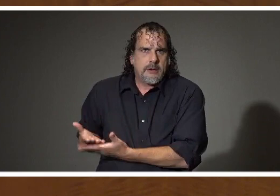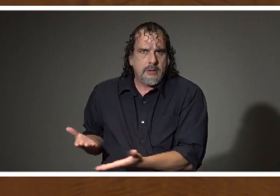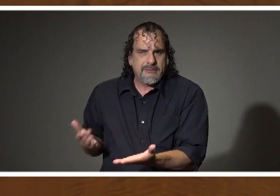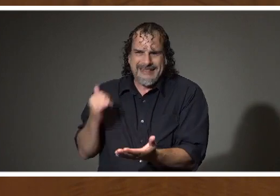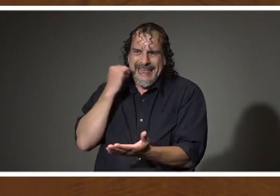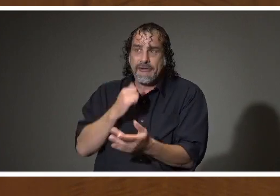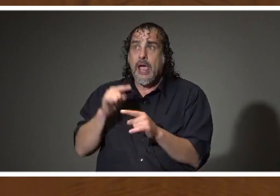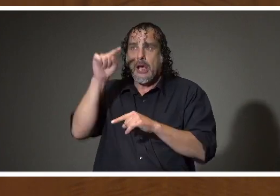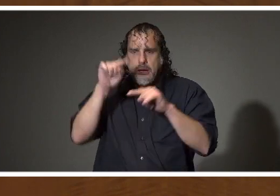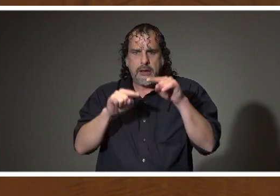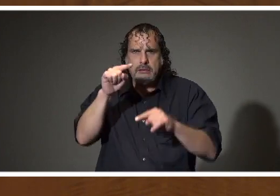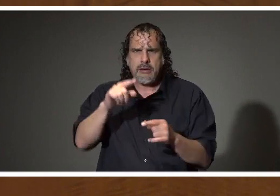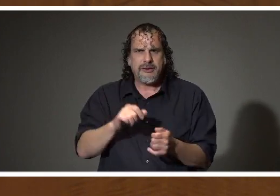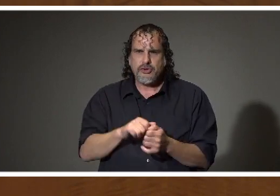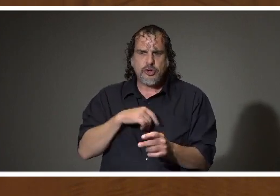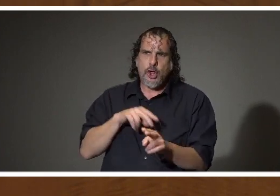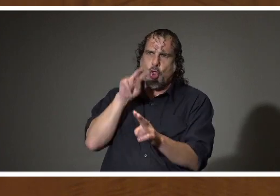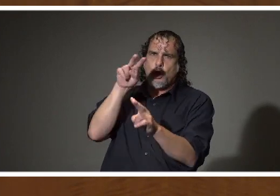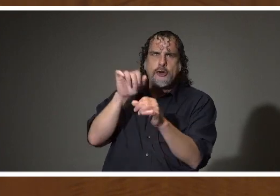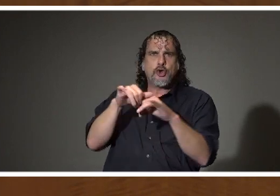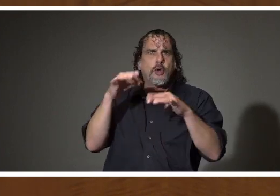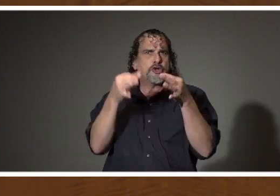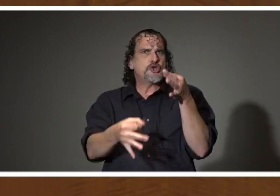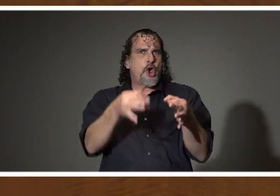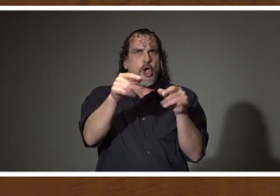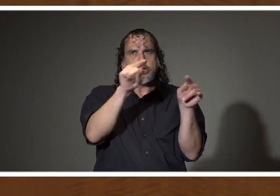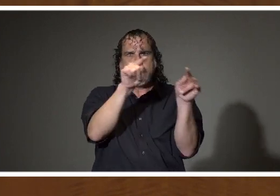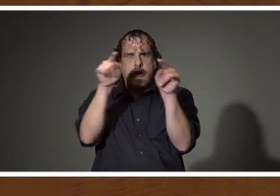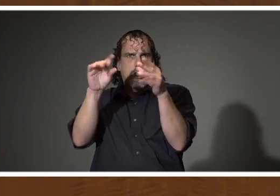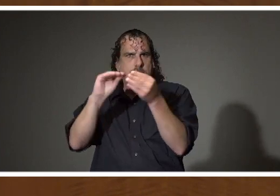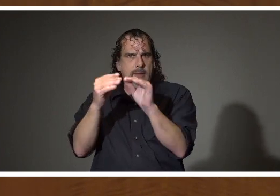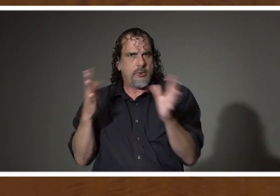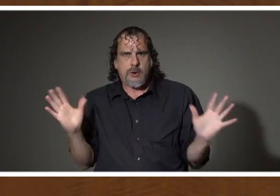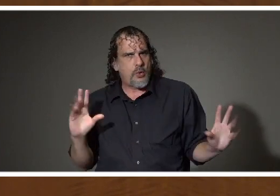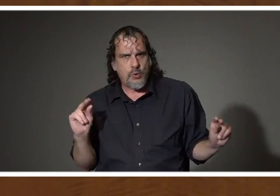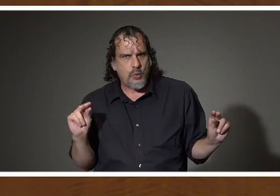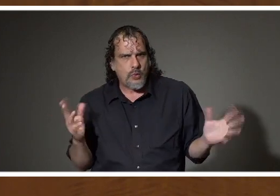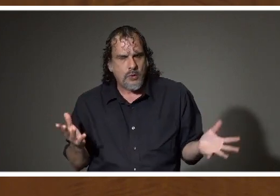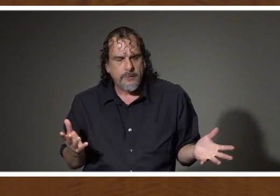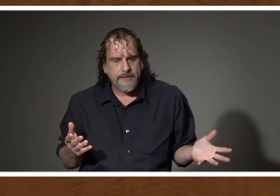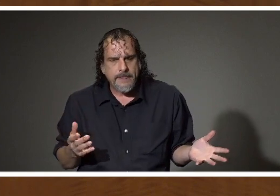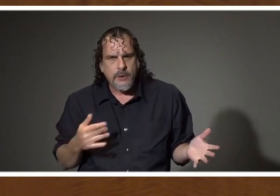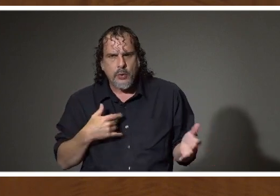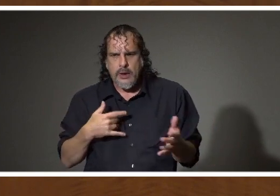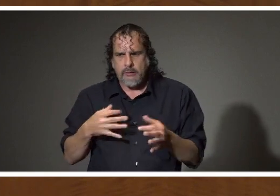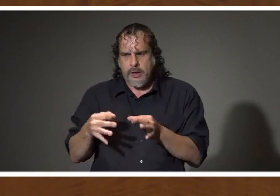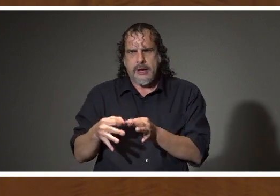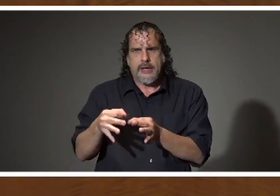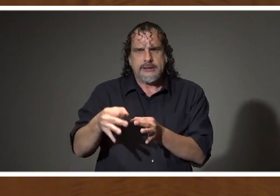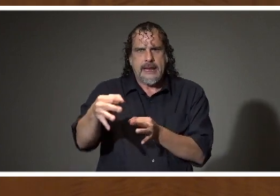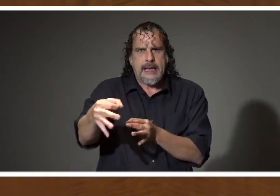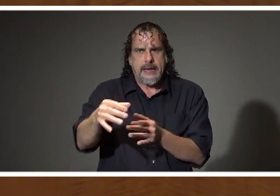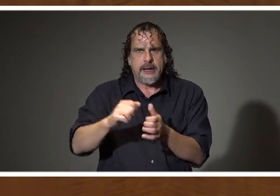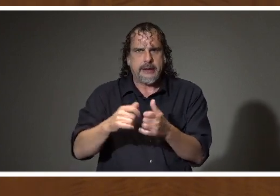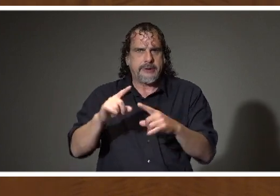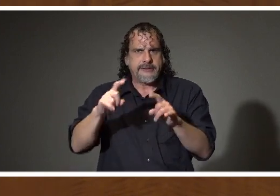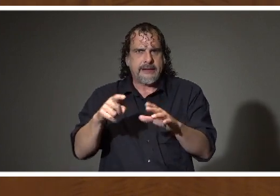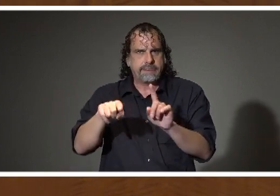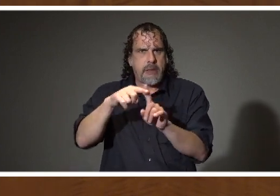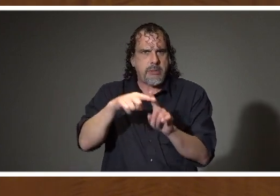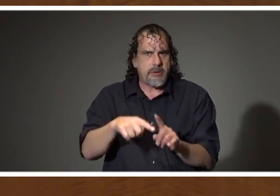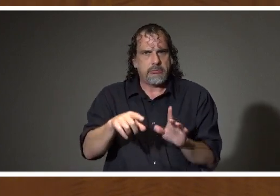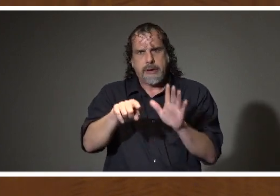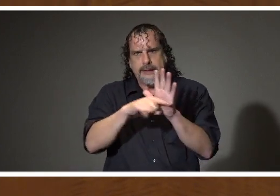perfect thing to look at because we know that we have delays in testing results, et cetera, and there's